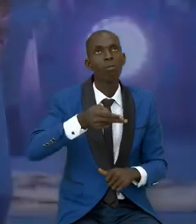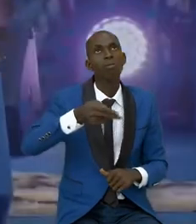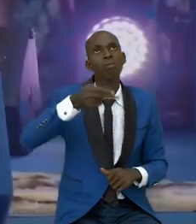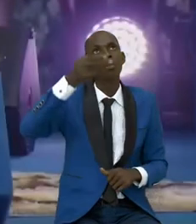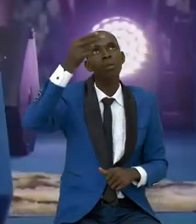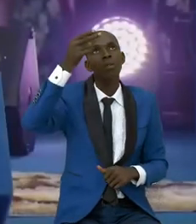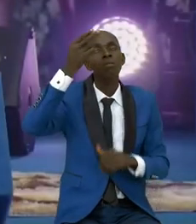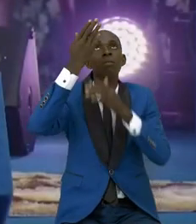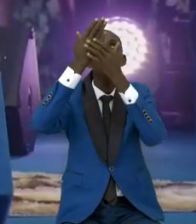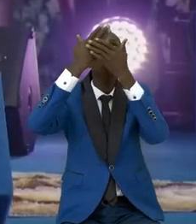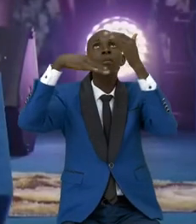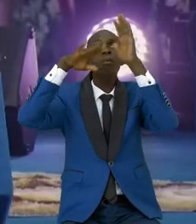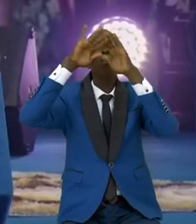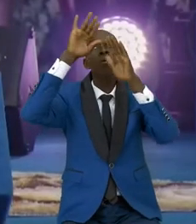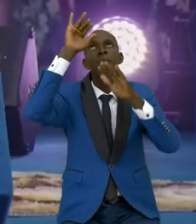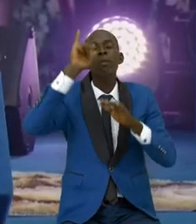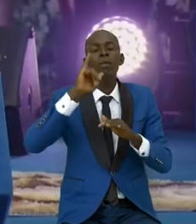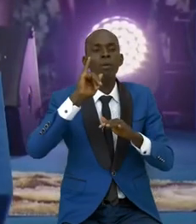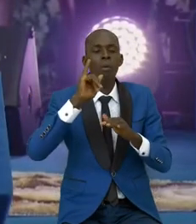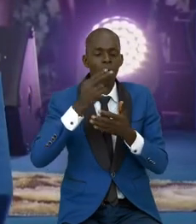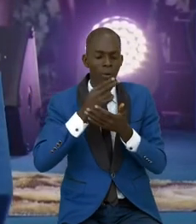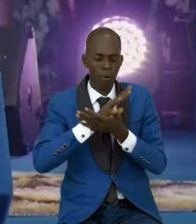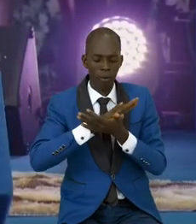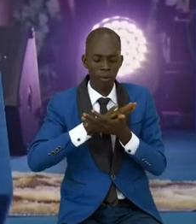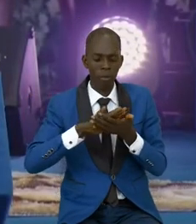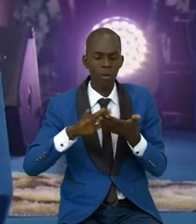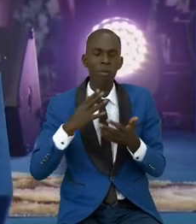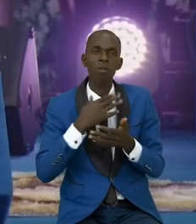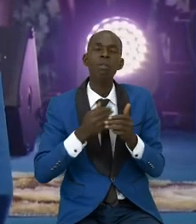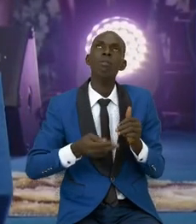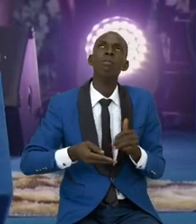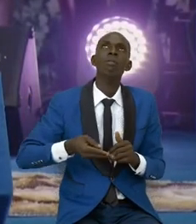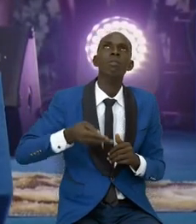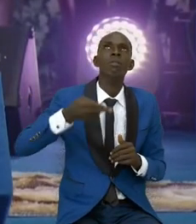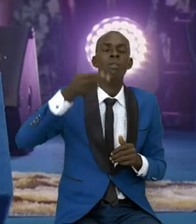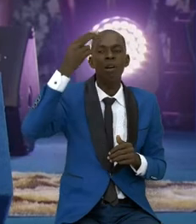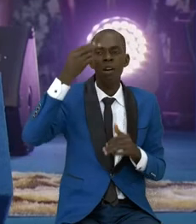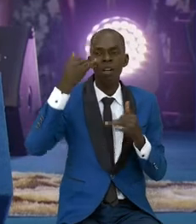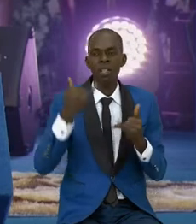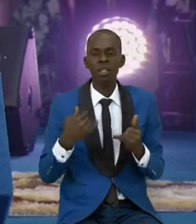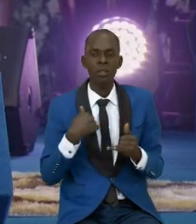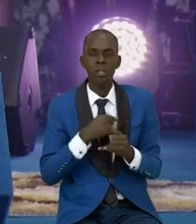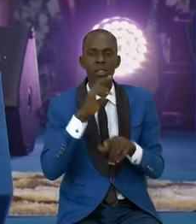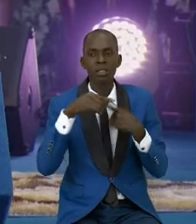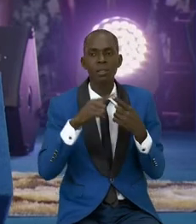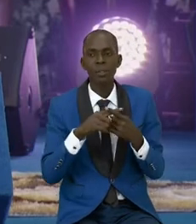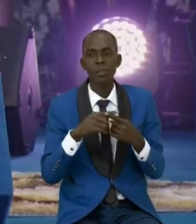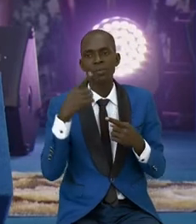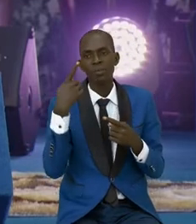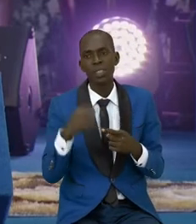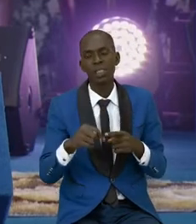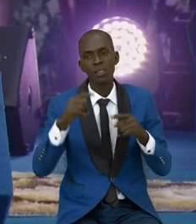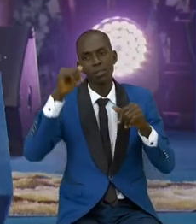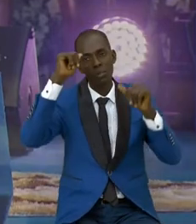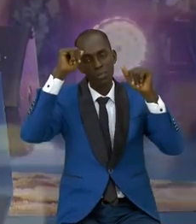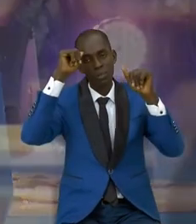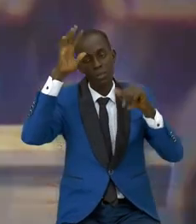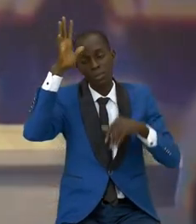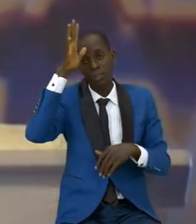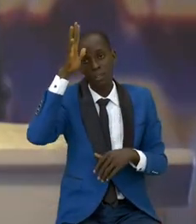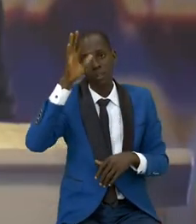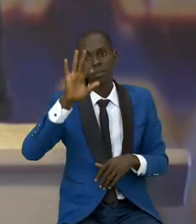Heavenly, Holy, and High. Now, we're talking about the fatherhood of the